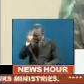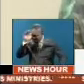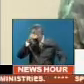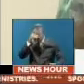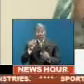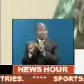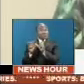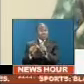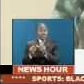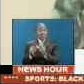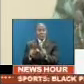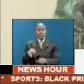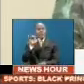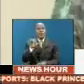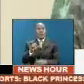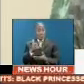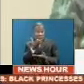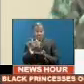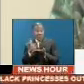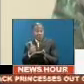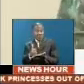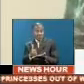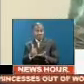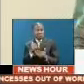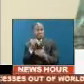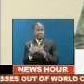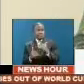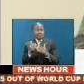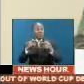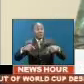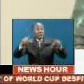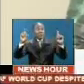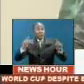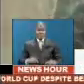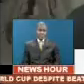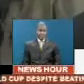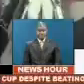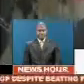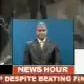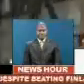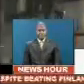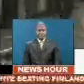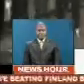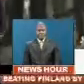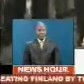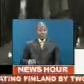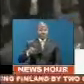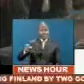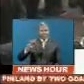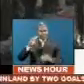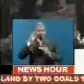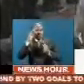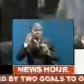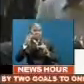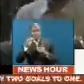unyielding is what will set you on the path to success. It is the hope of the president that